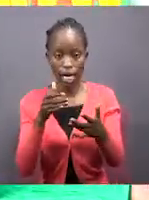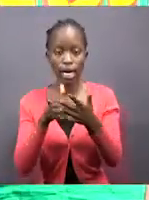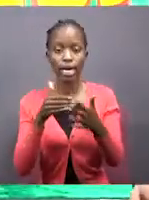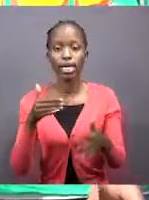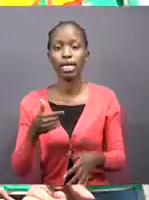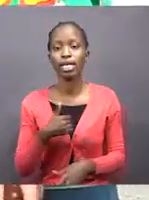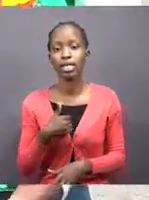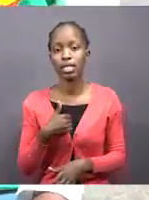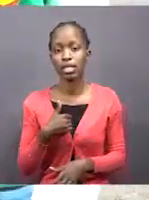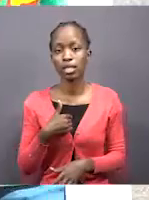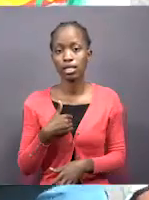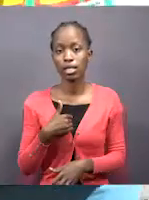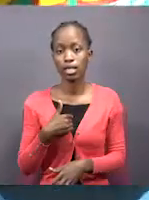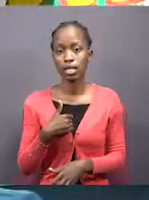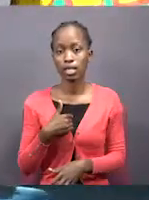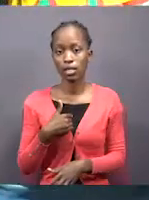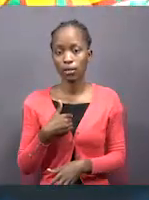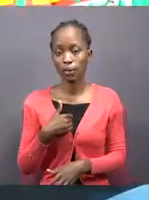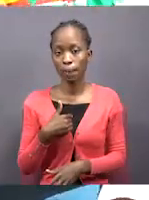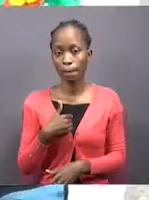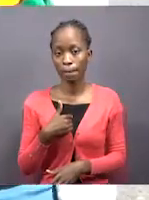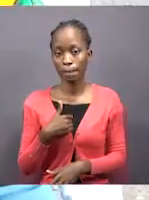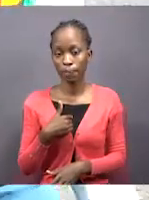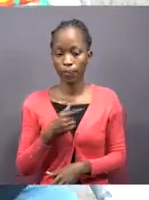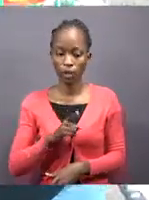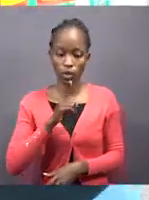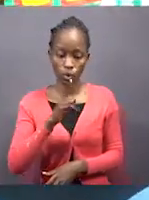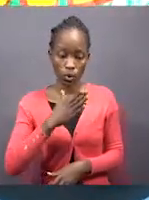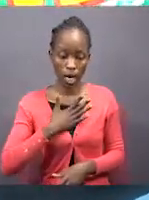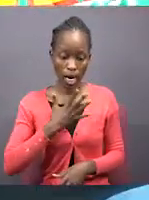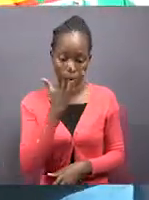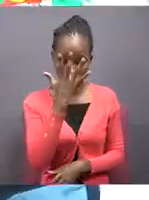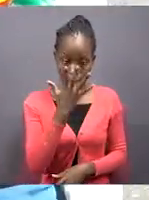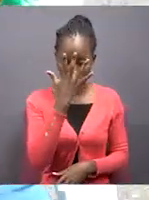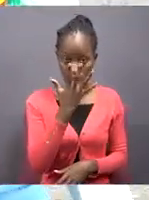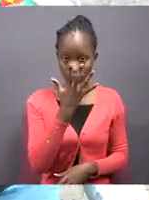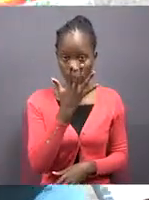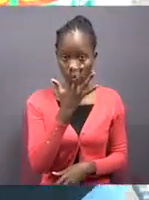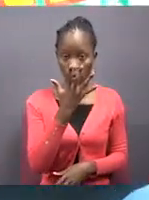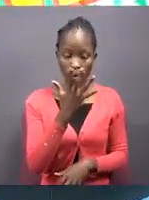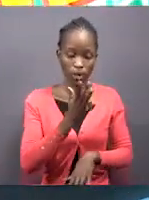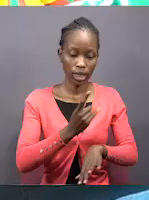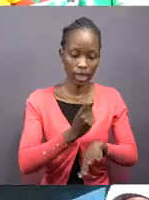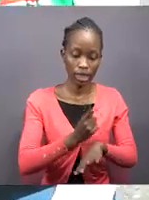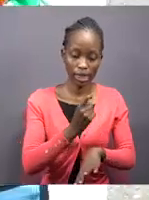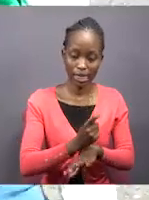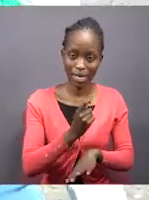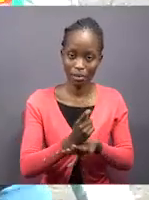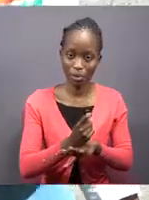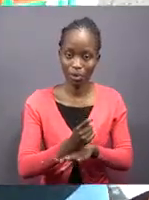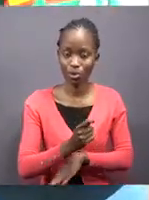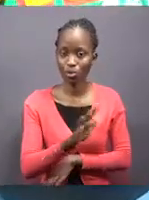So I disgrace the dignitaries of your temple, your